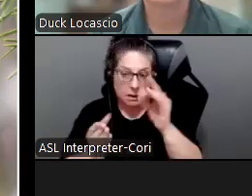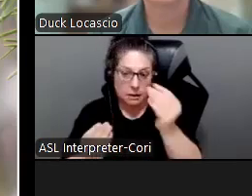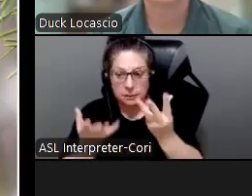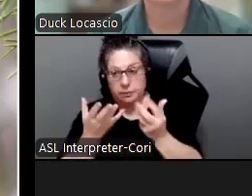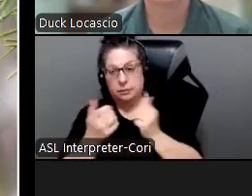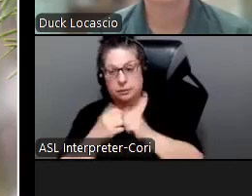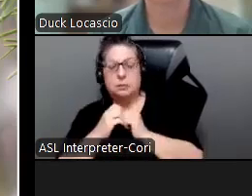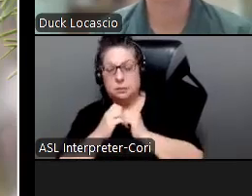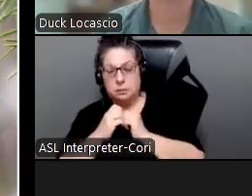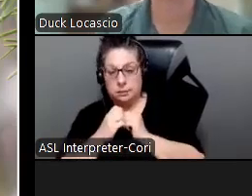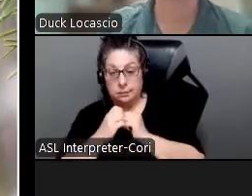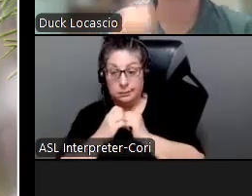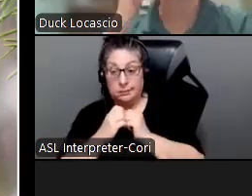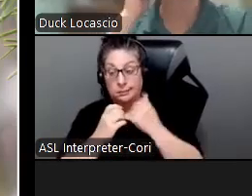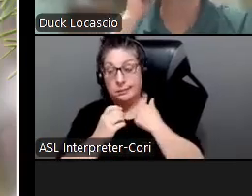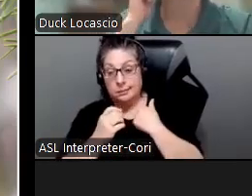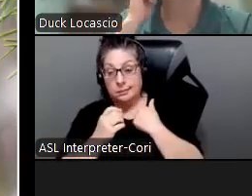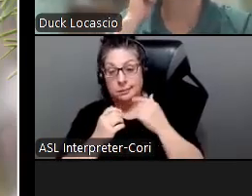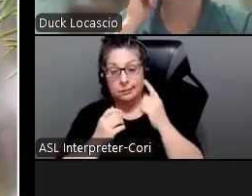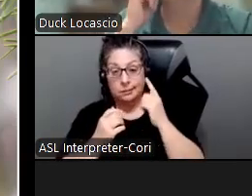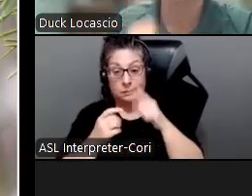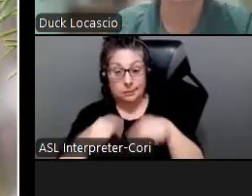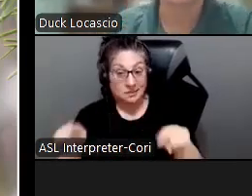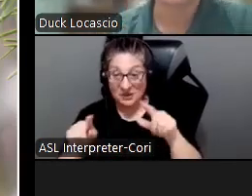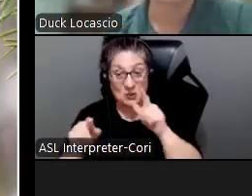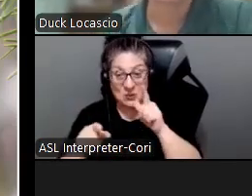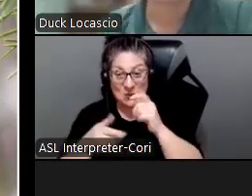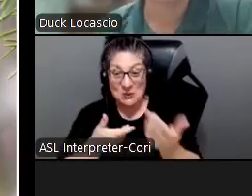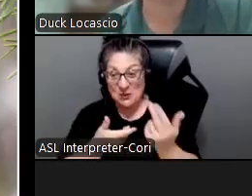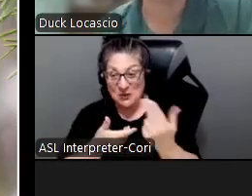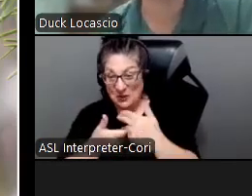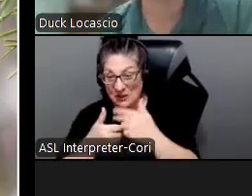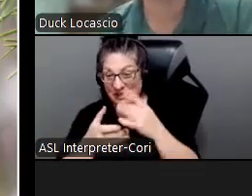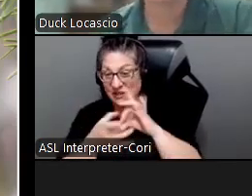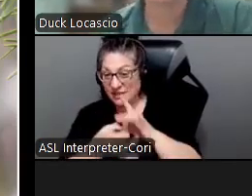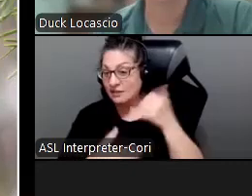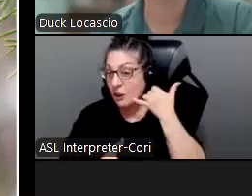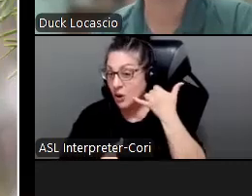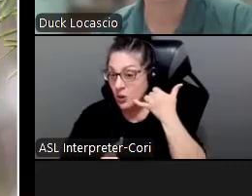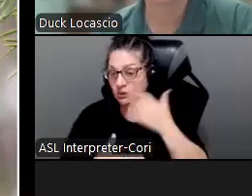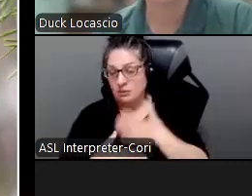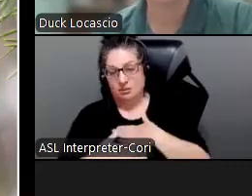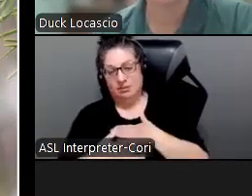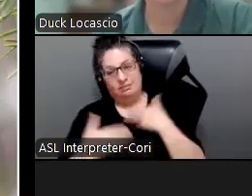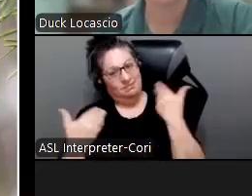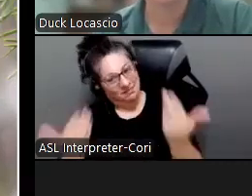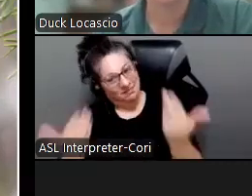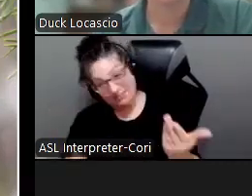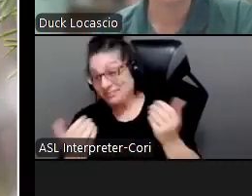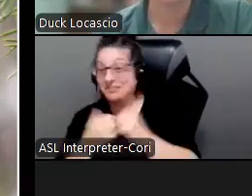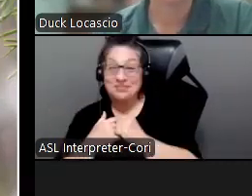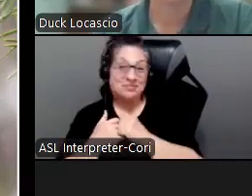But yeah, and for those of you who are coming in via phone, more power to you.